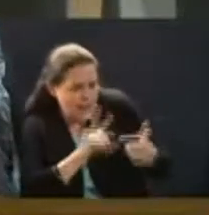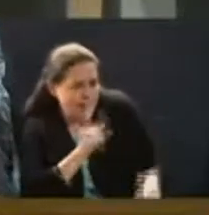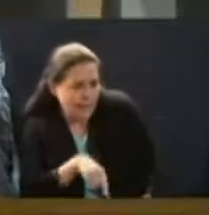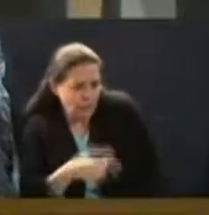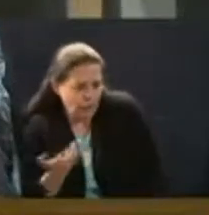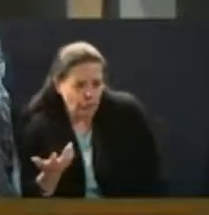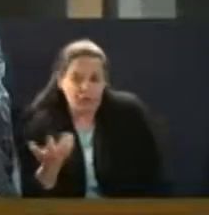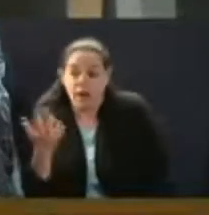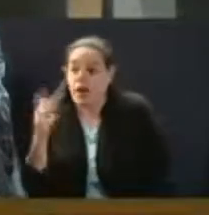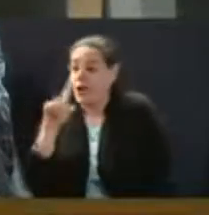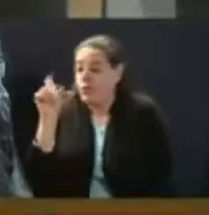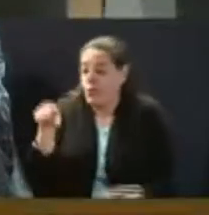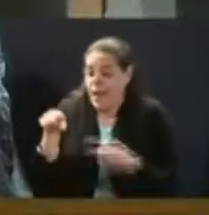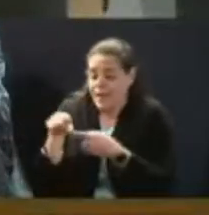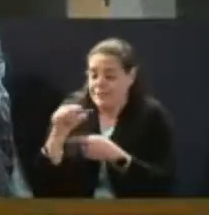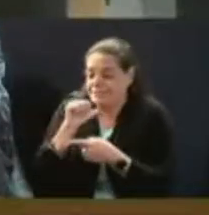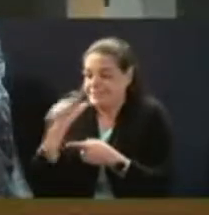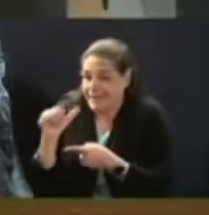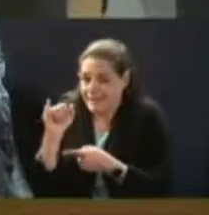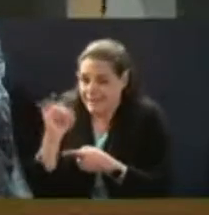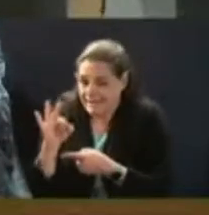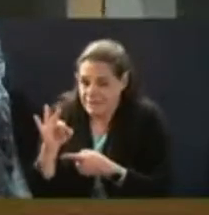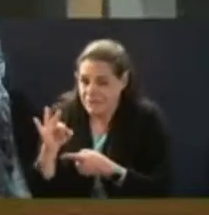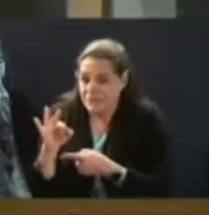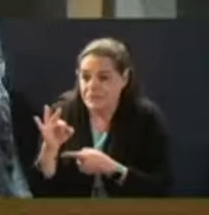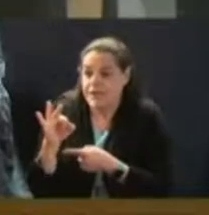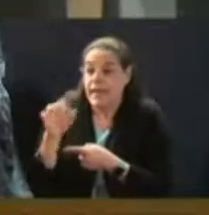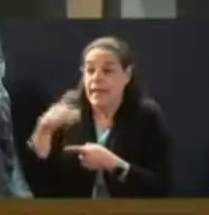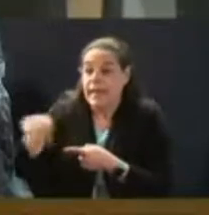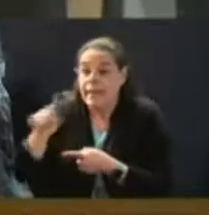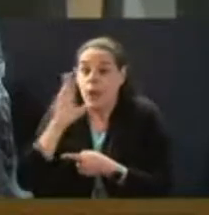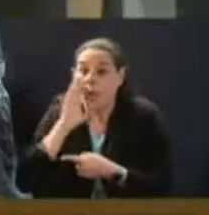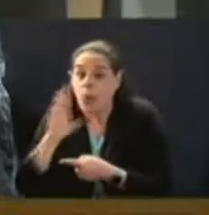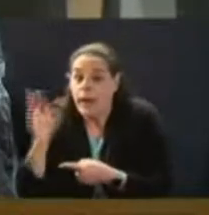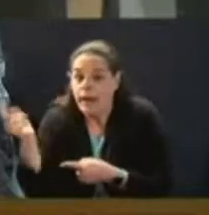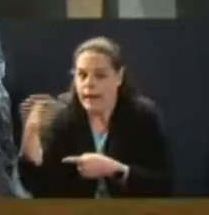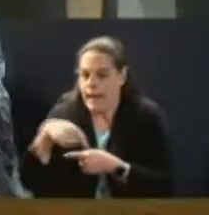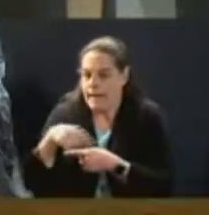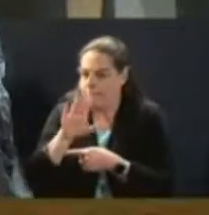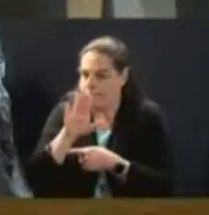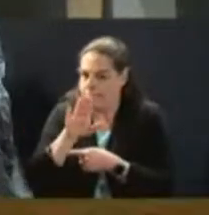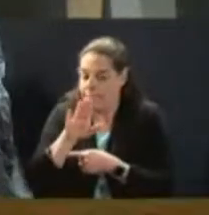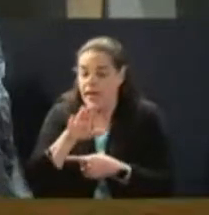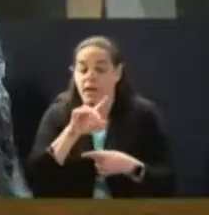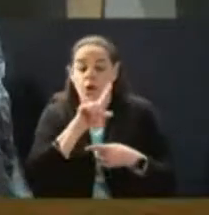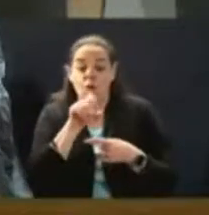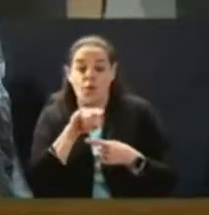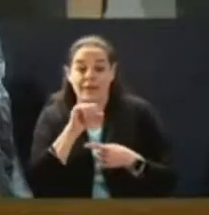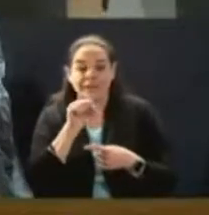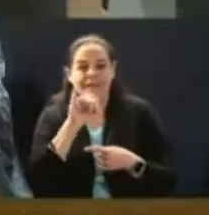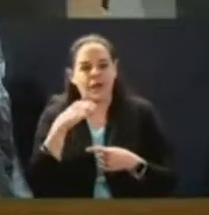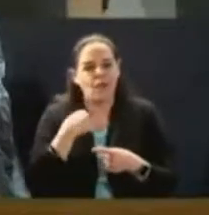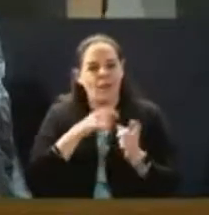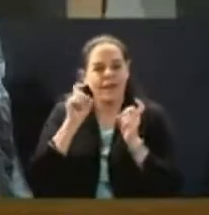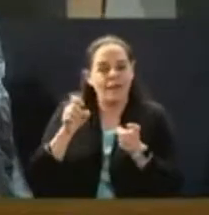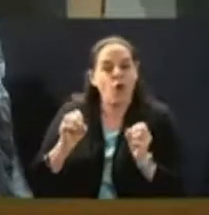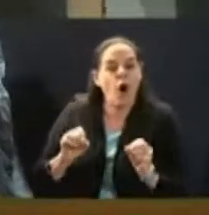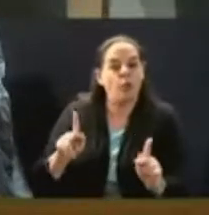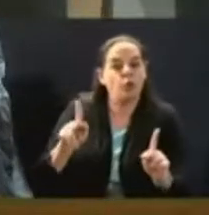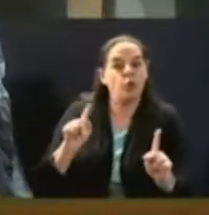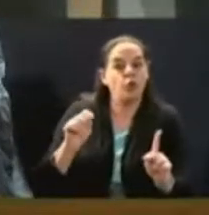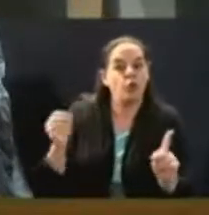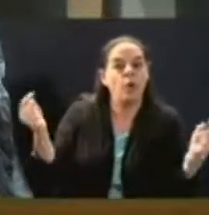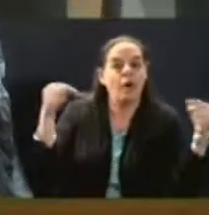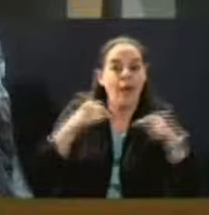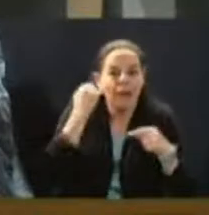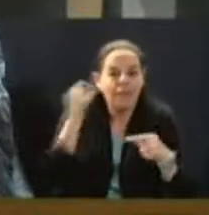The question isn't whether they would do it. The question is whether we give them the opportunity to do